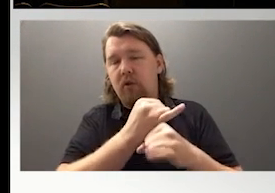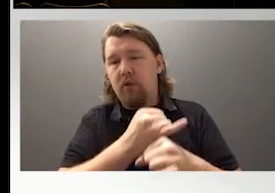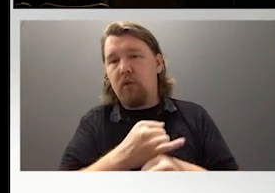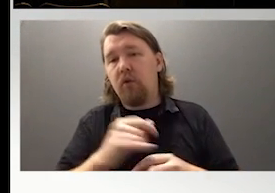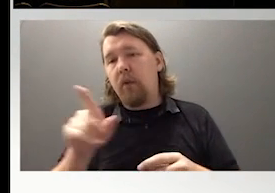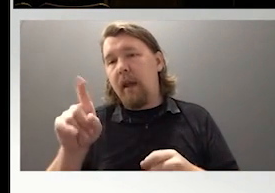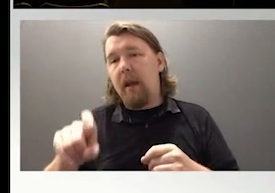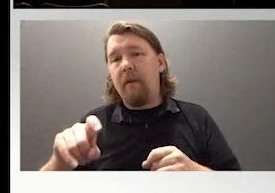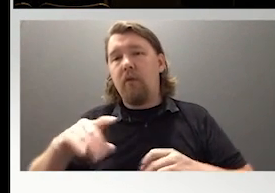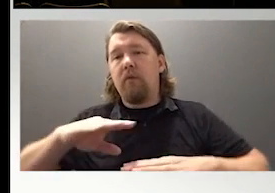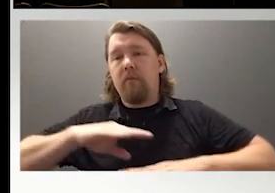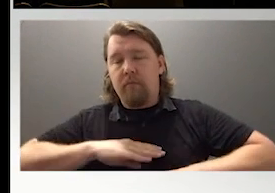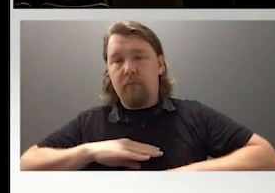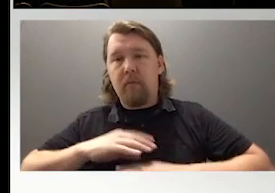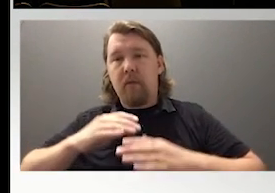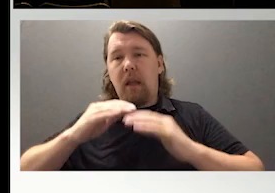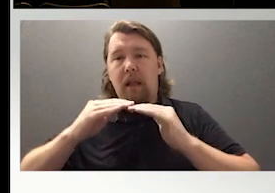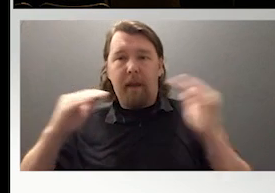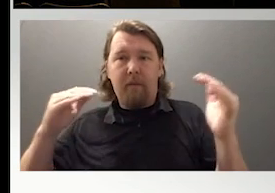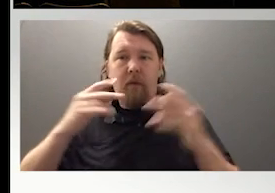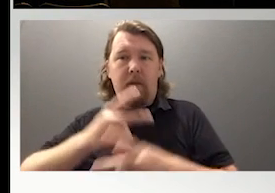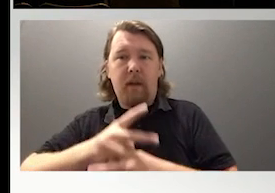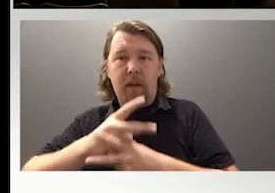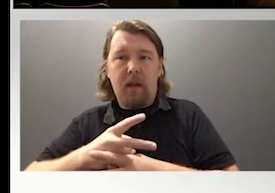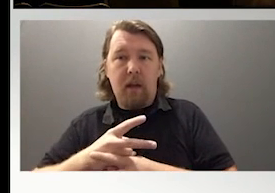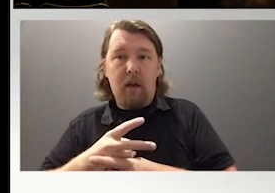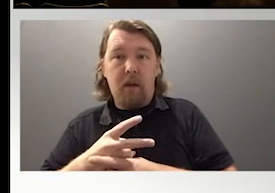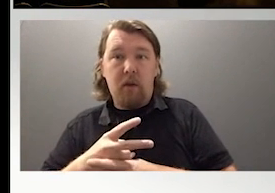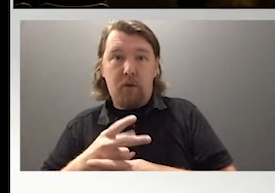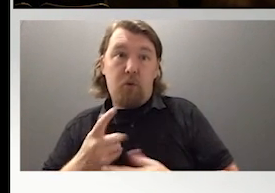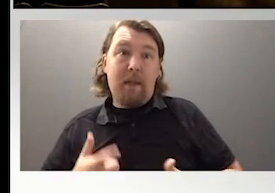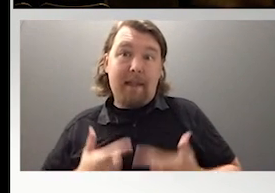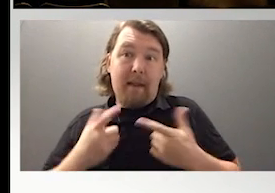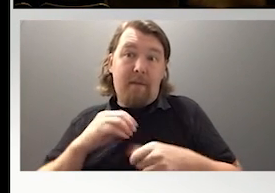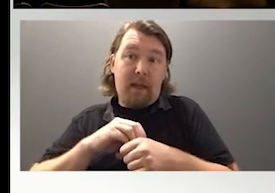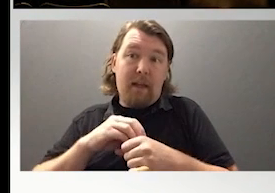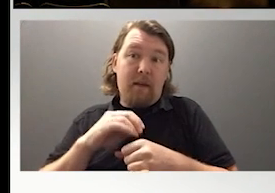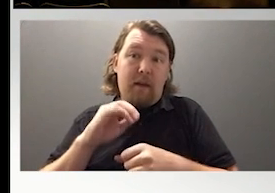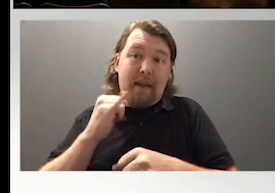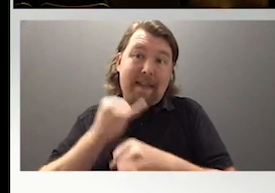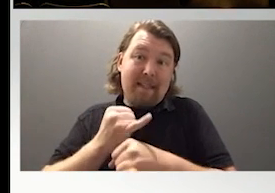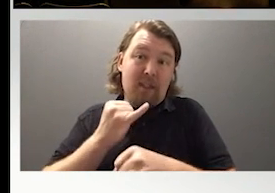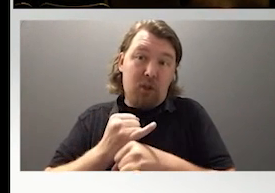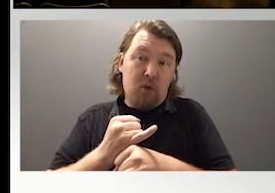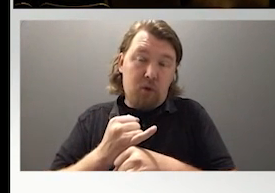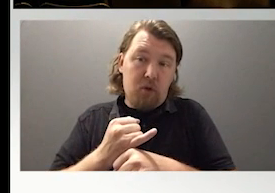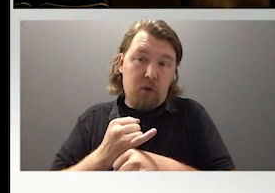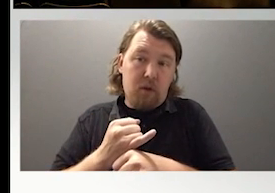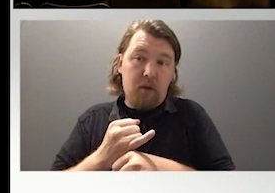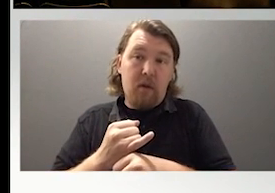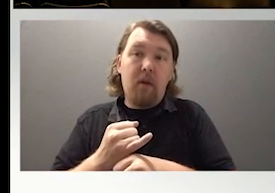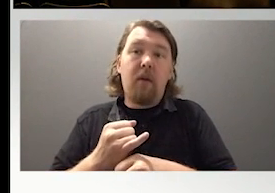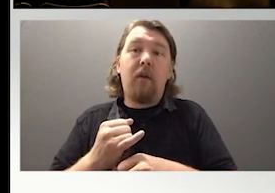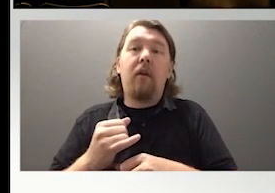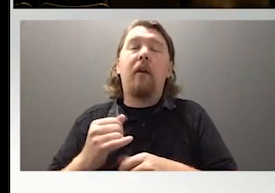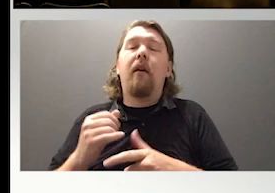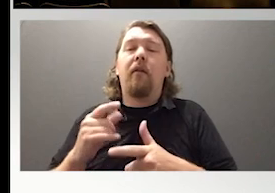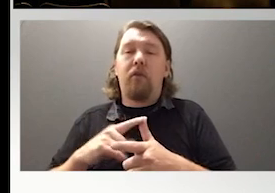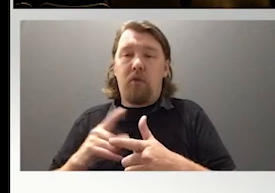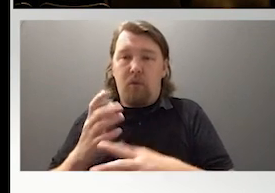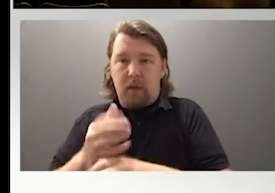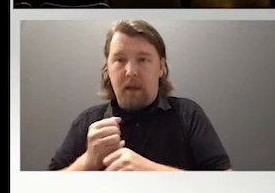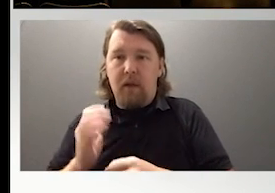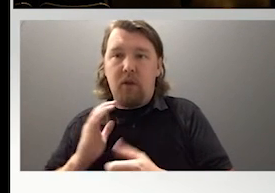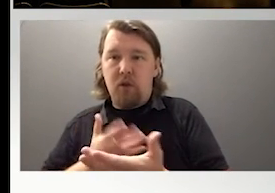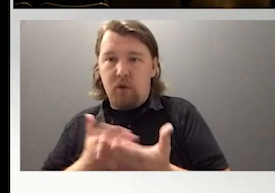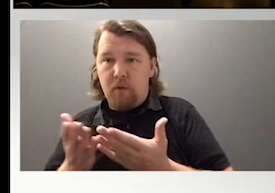criteria provided in an institution in order to be eligible to receive services from the waiver. The waiver means